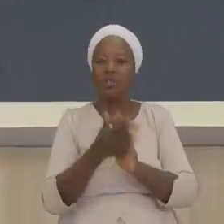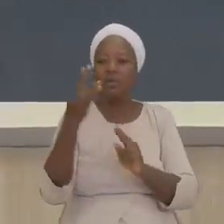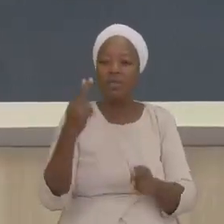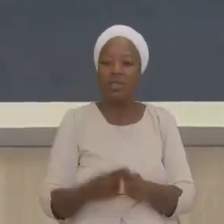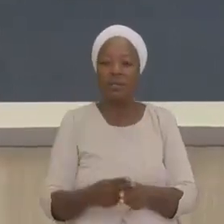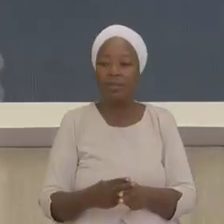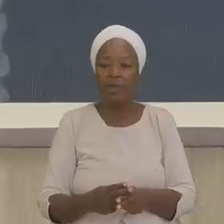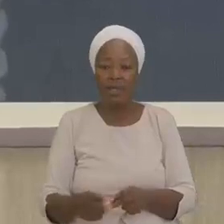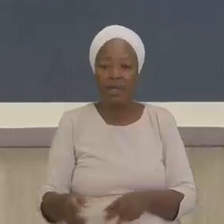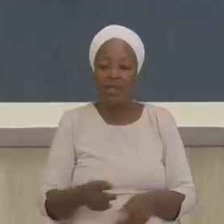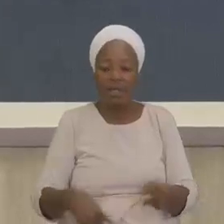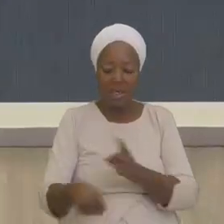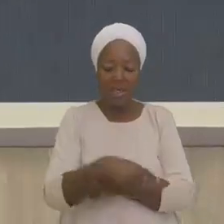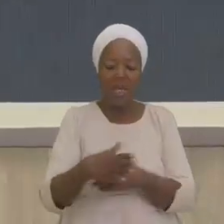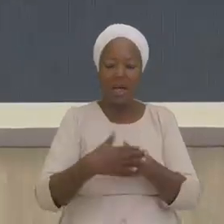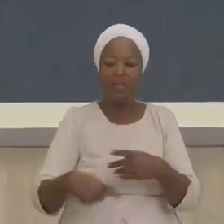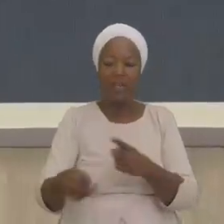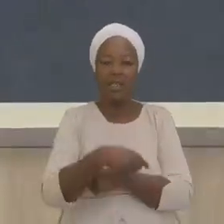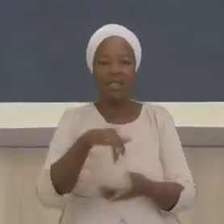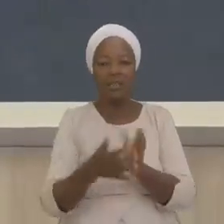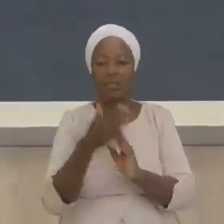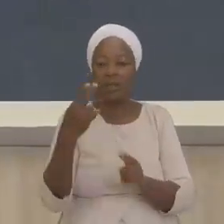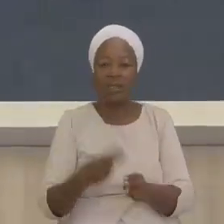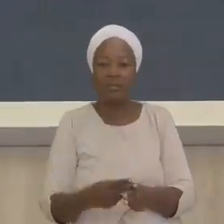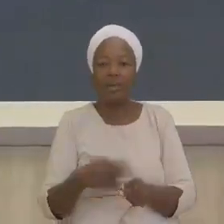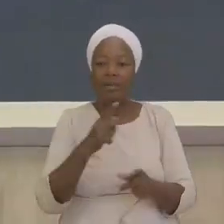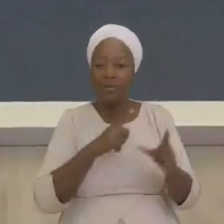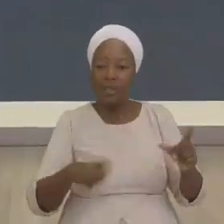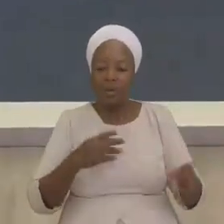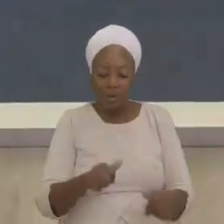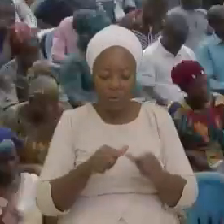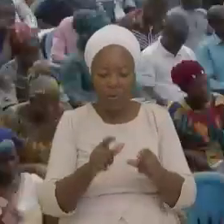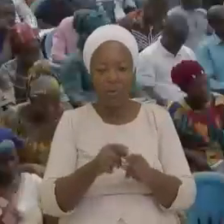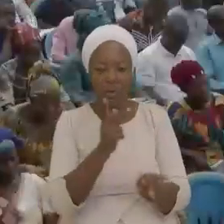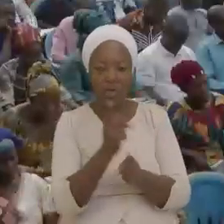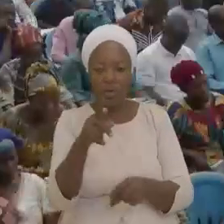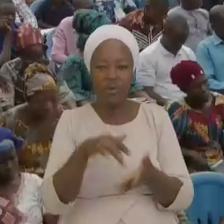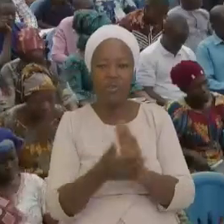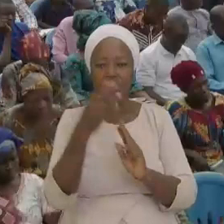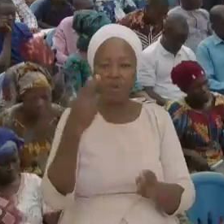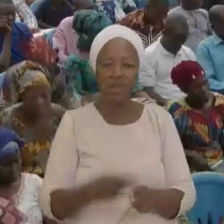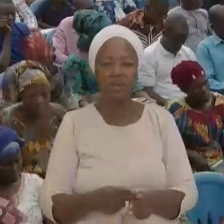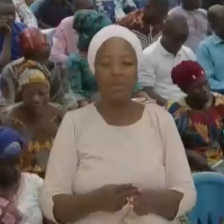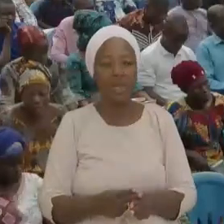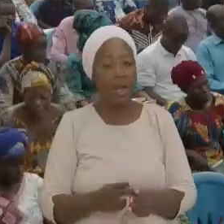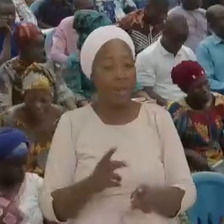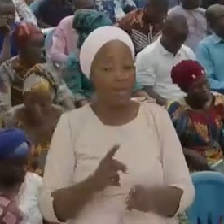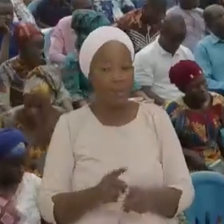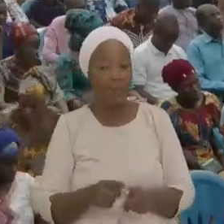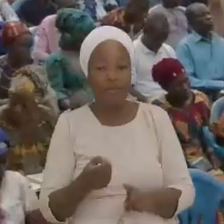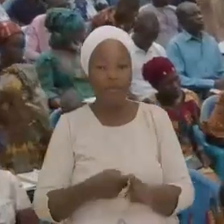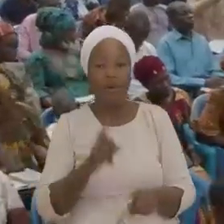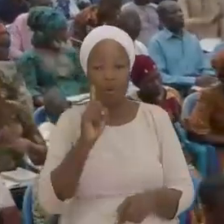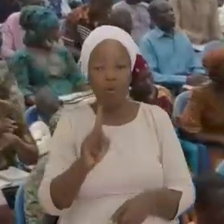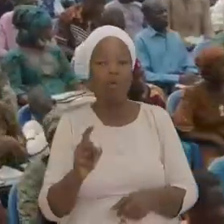Day after day, the Lord will keep on preserving you. From one trial to one